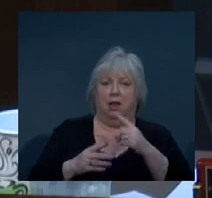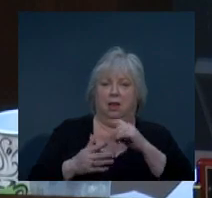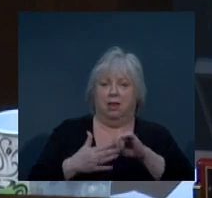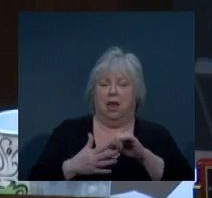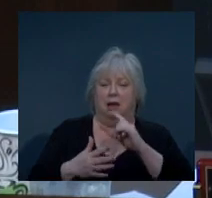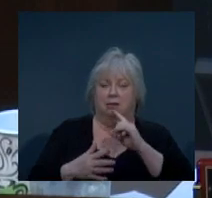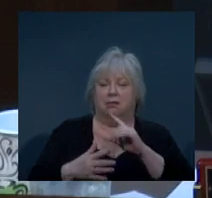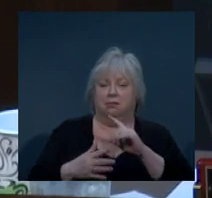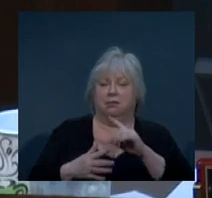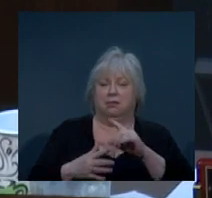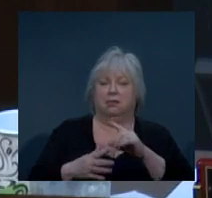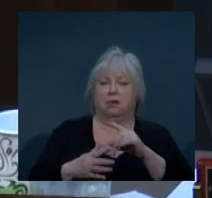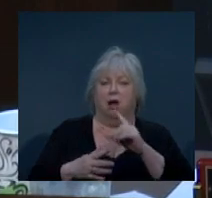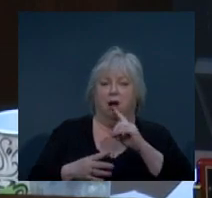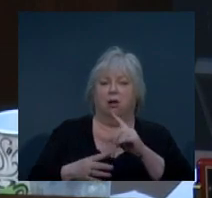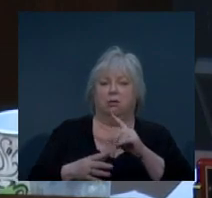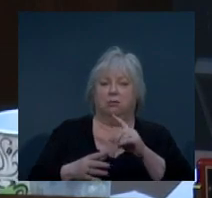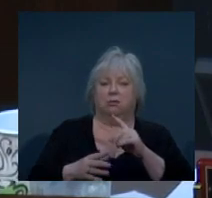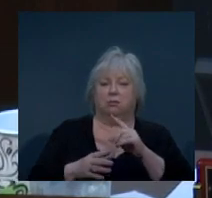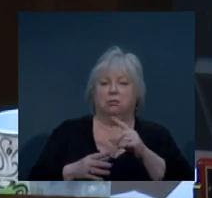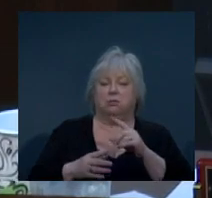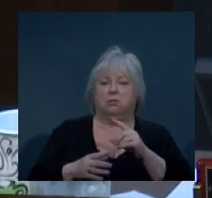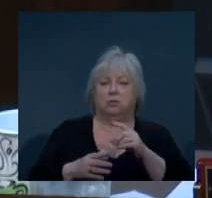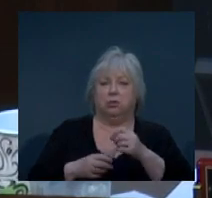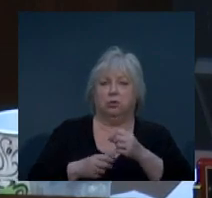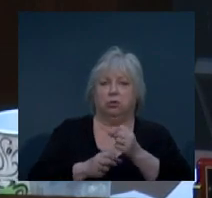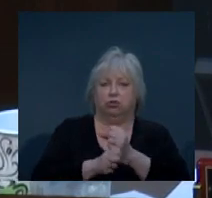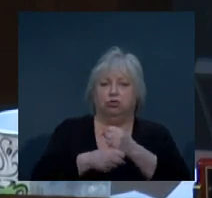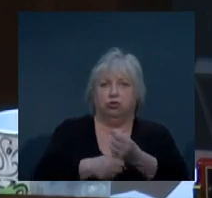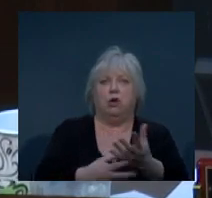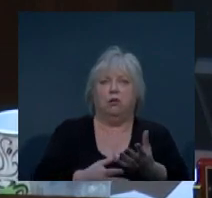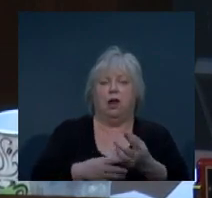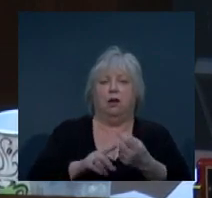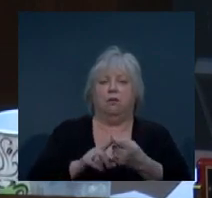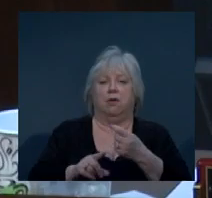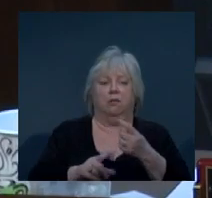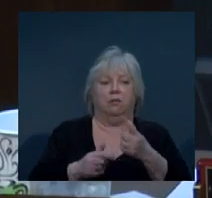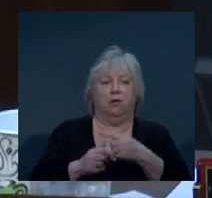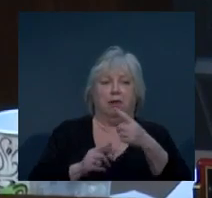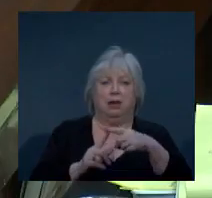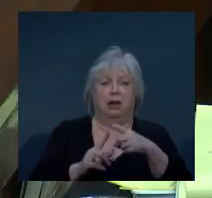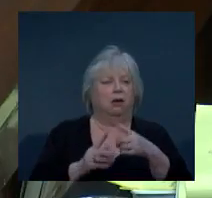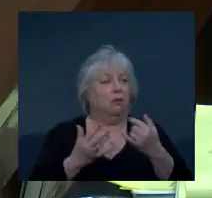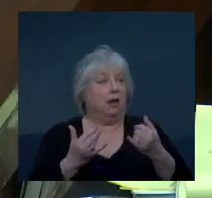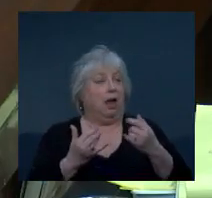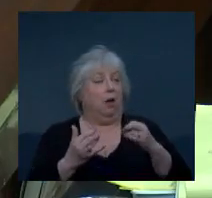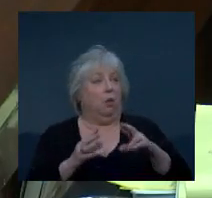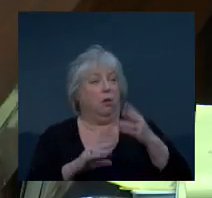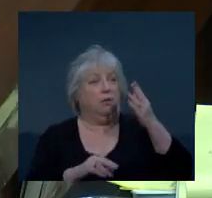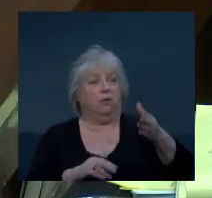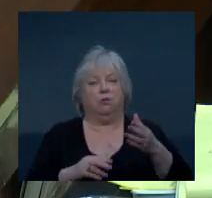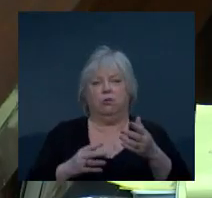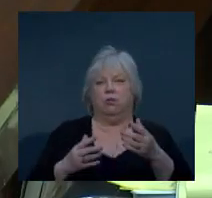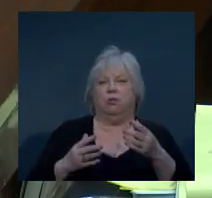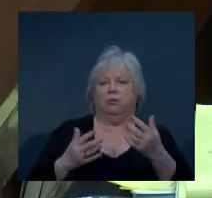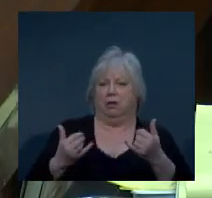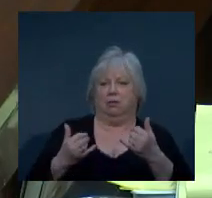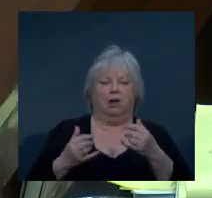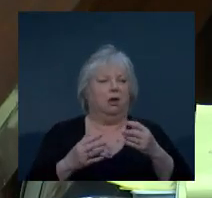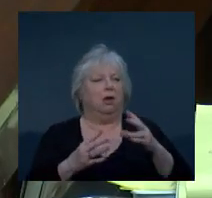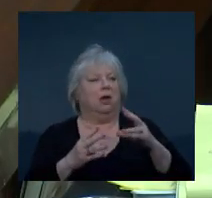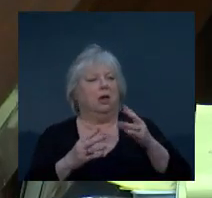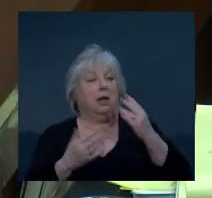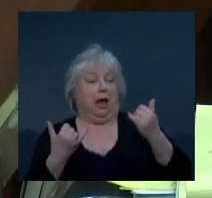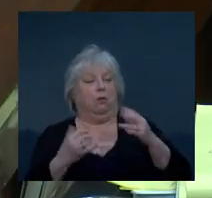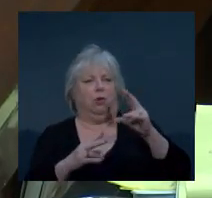Tee? Does anyone oversee Right that, now or evaluate in the that? future? Currently. Right now, really no, but in the future,